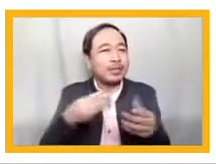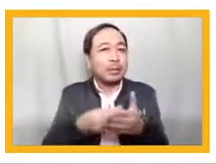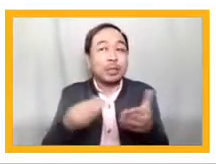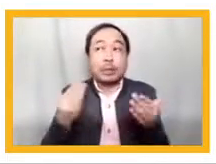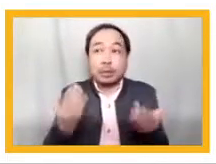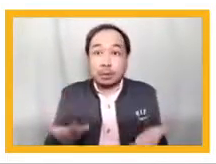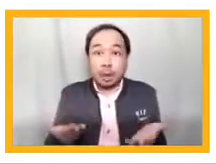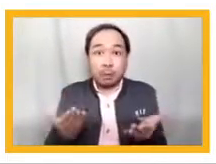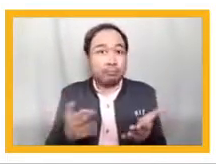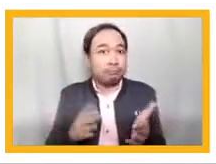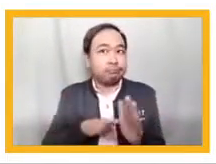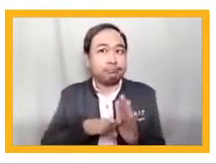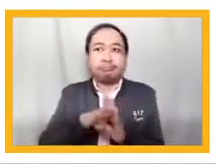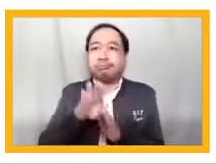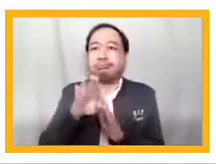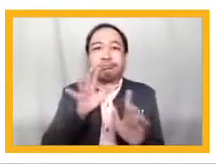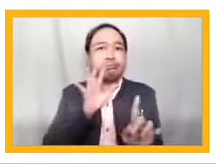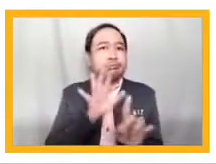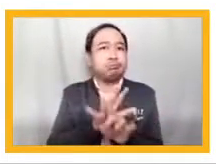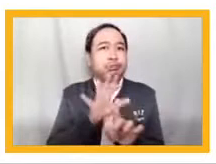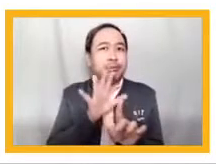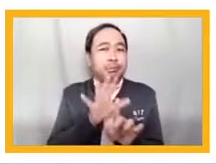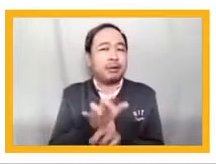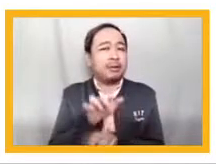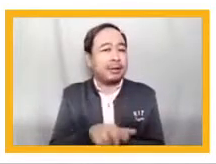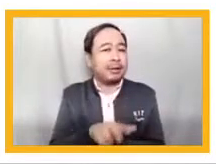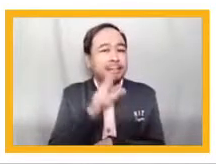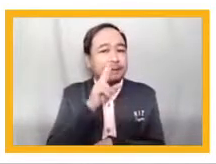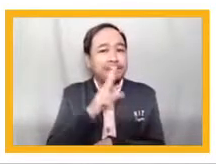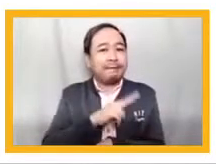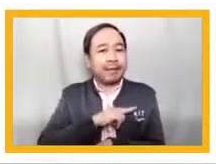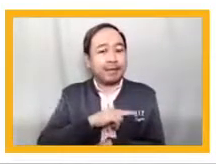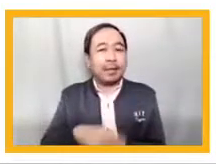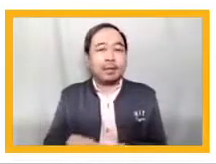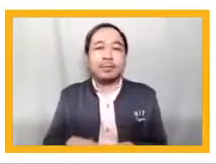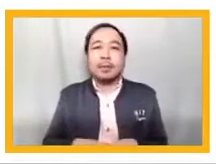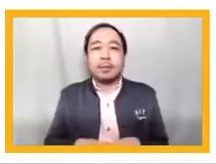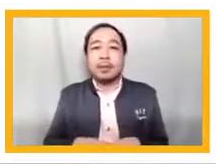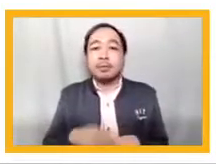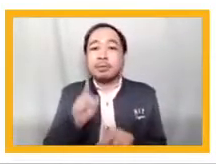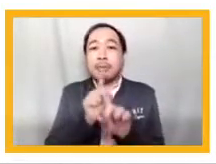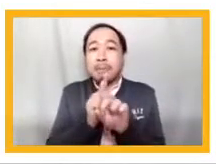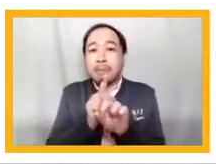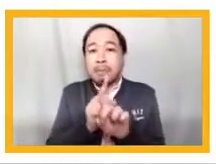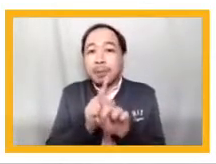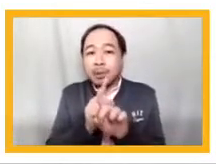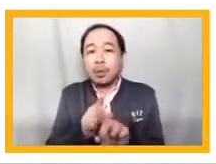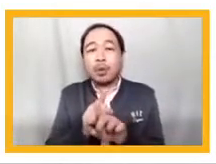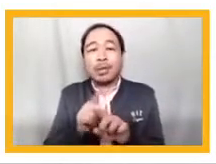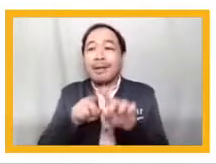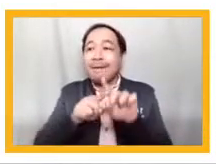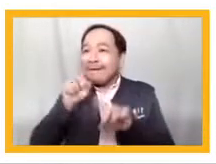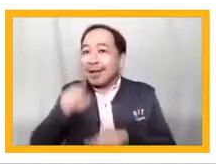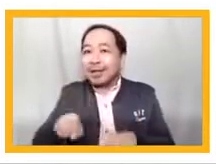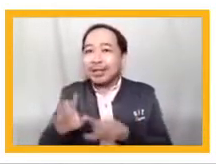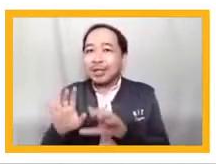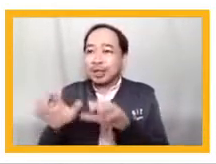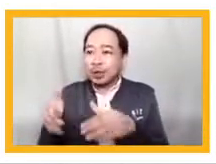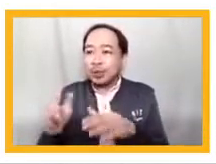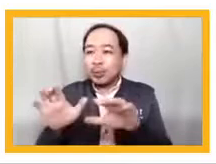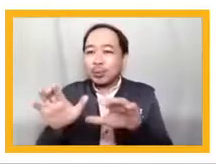Vietnam. And many mentor network, venture capitals, and agencies also introduce some new